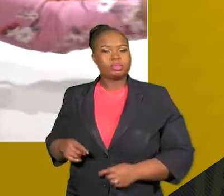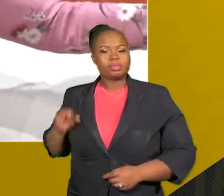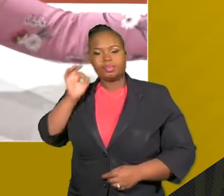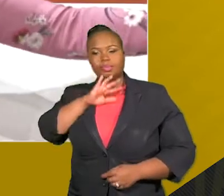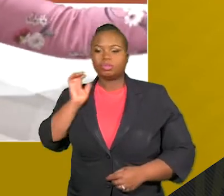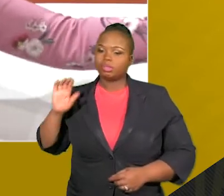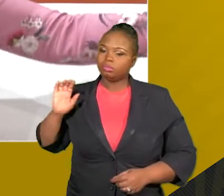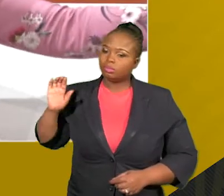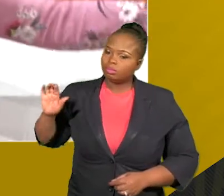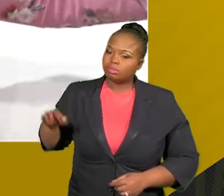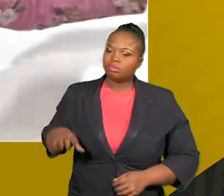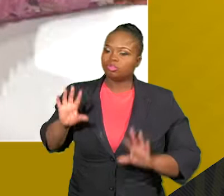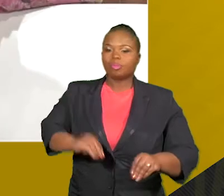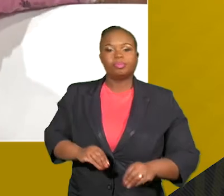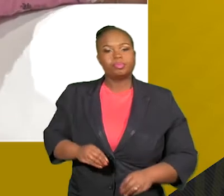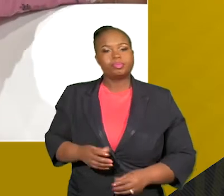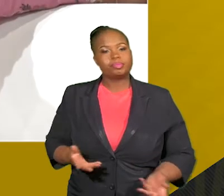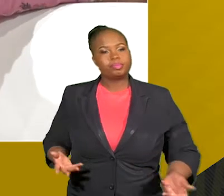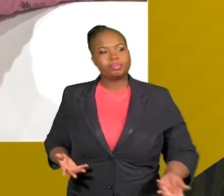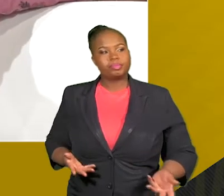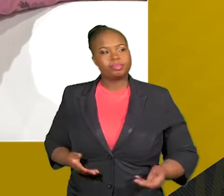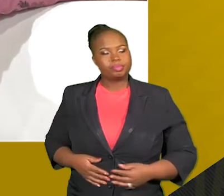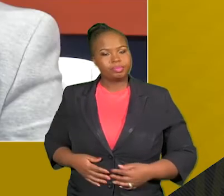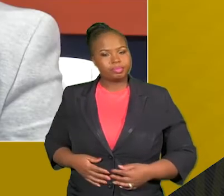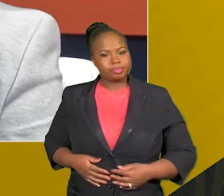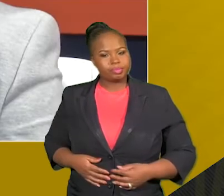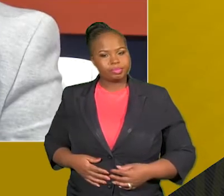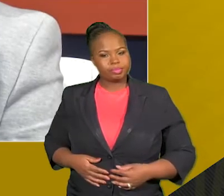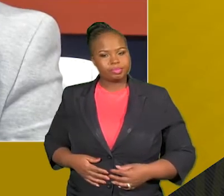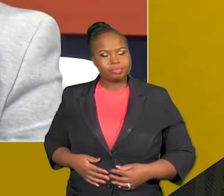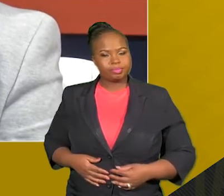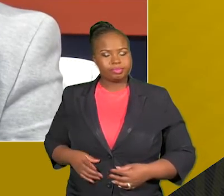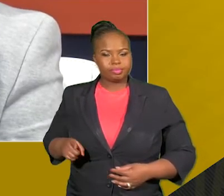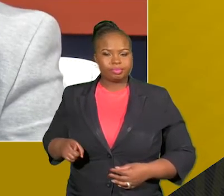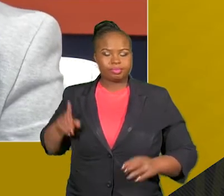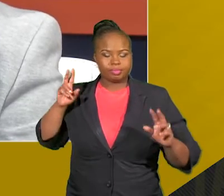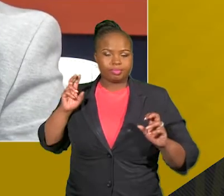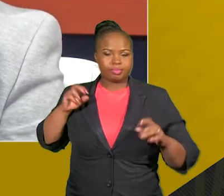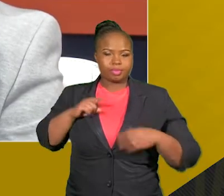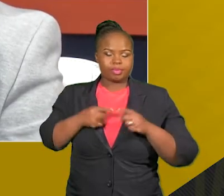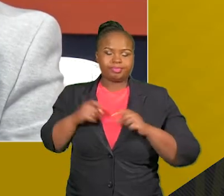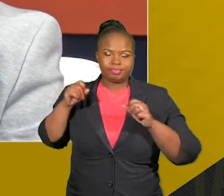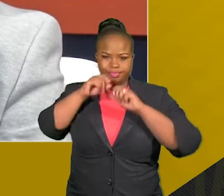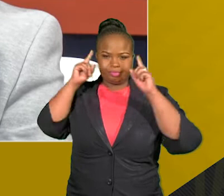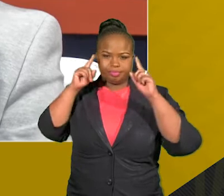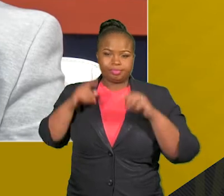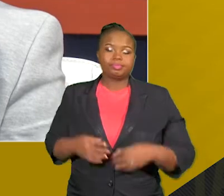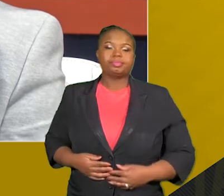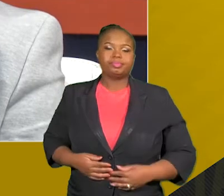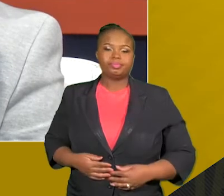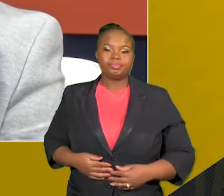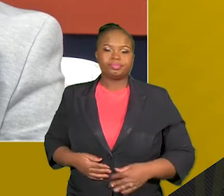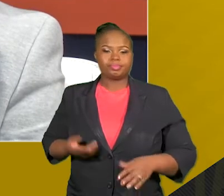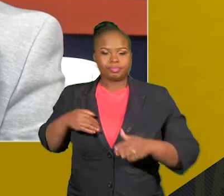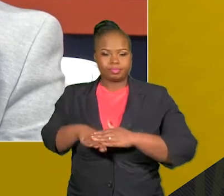there's none of that thing, stop what you're doing. No, this march is about building that new awareness that is necessary. Okay.